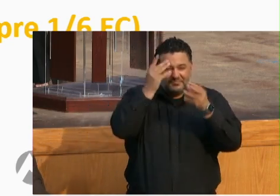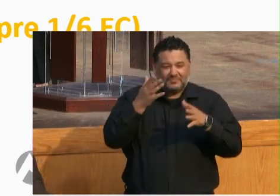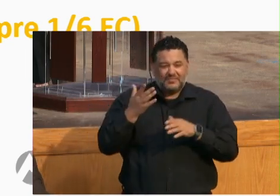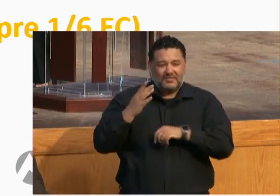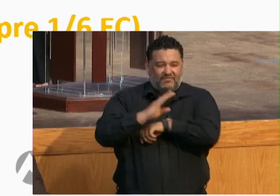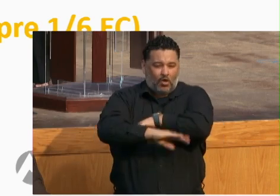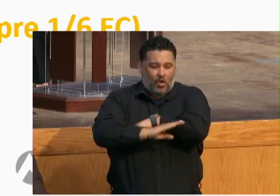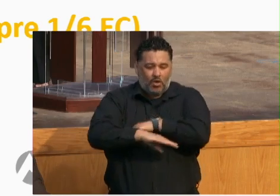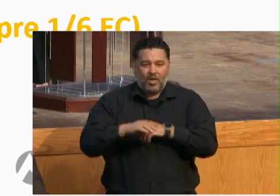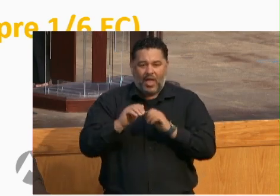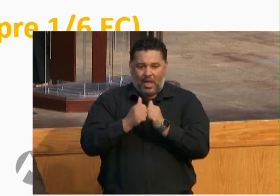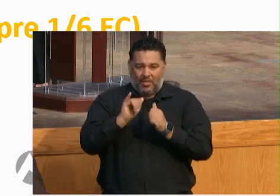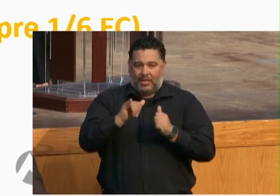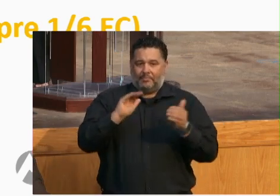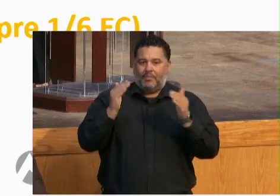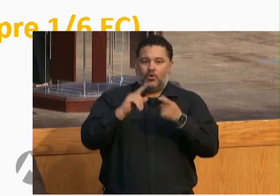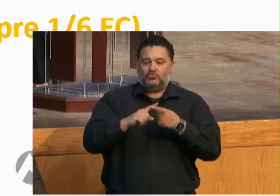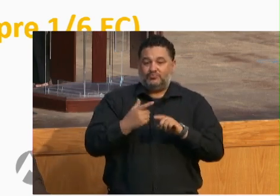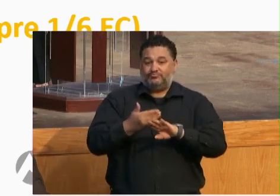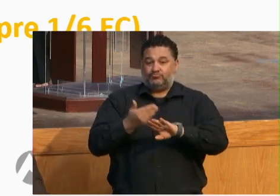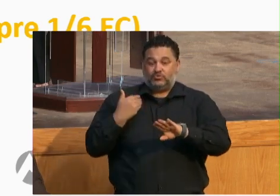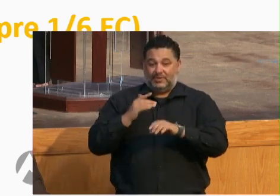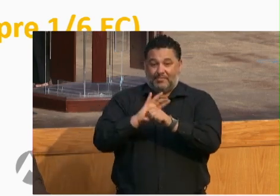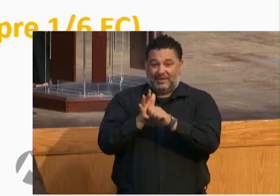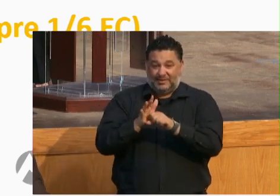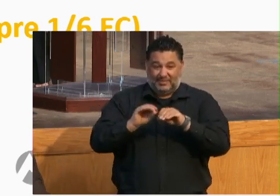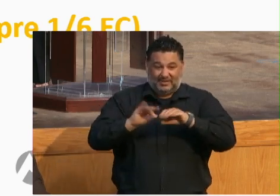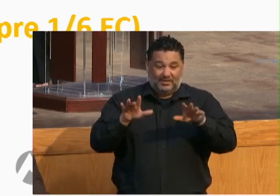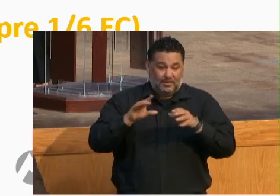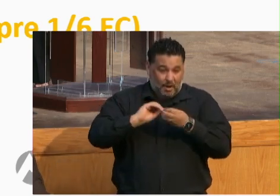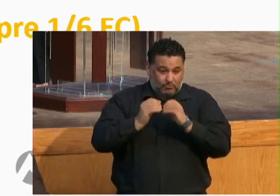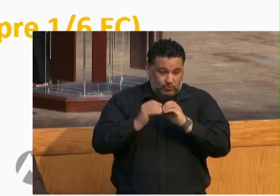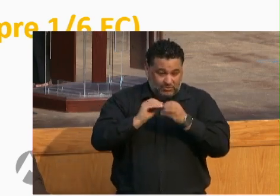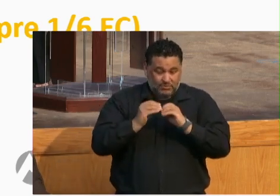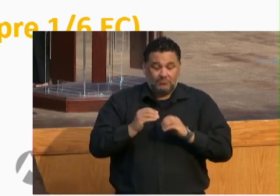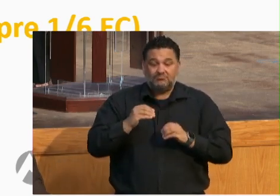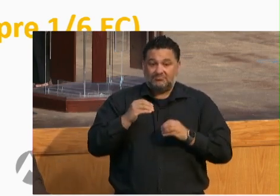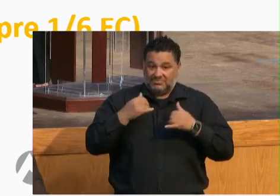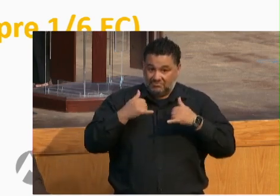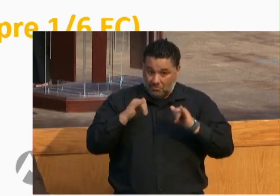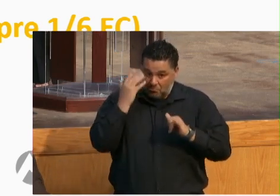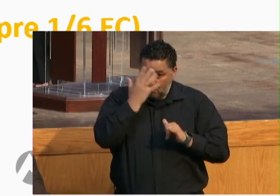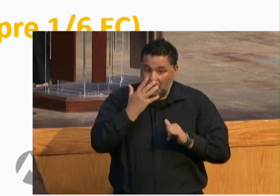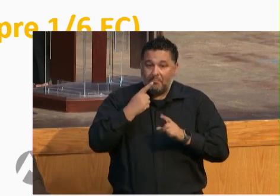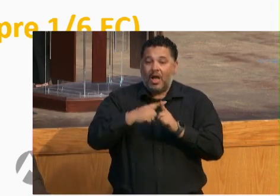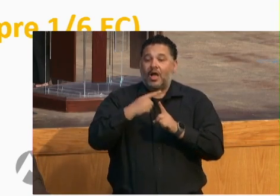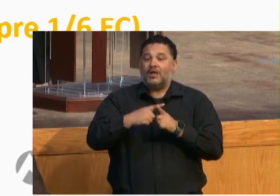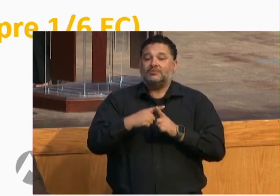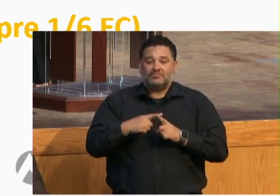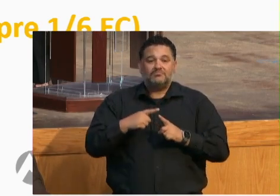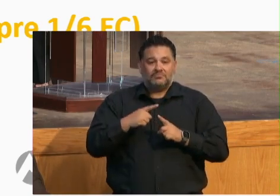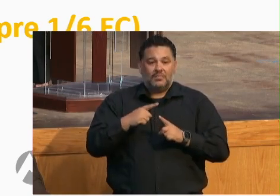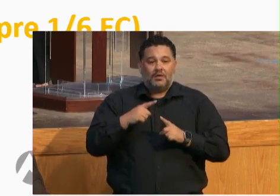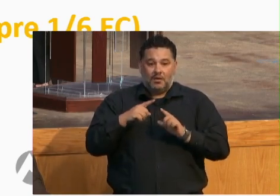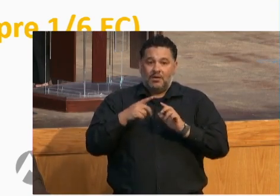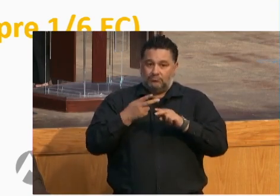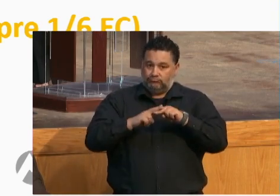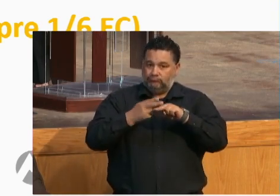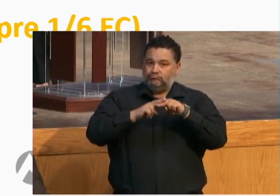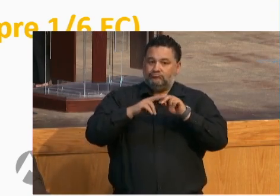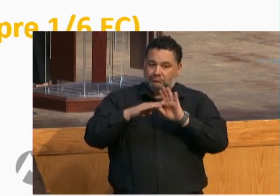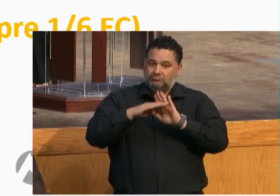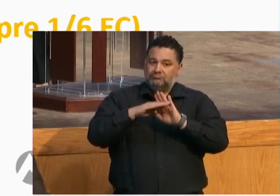compared to our pre-pandemic numbers. It continues to look very positive. We continue to make modest increases. Our most